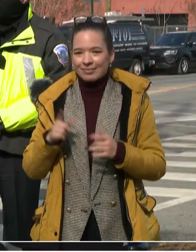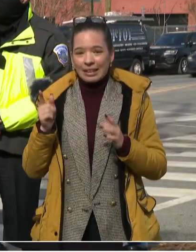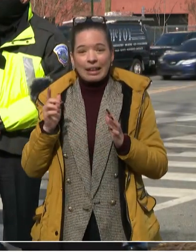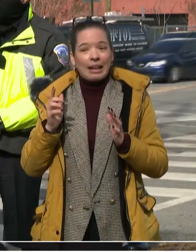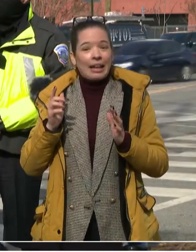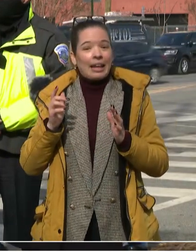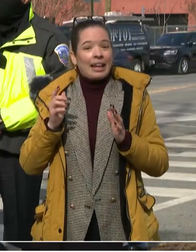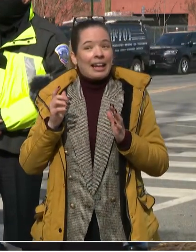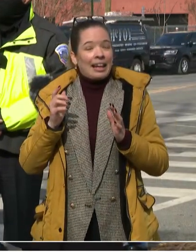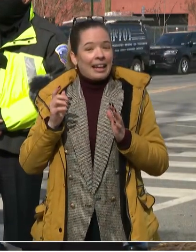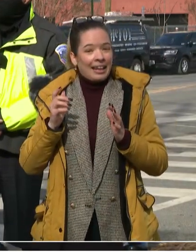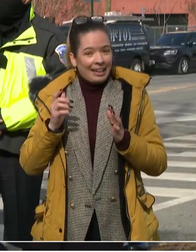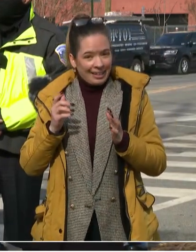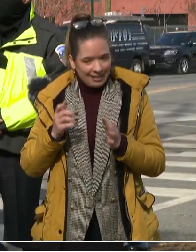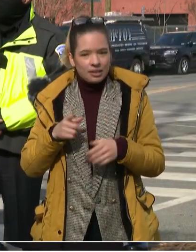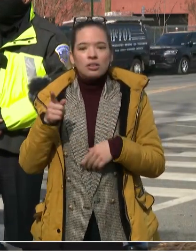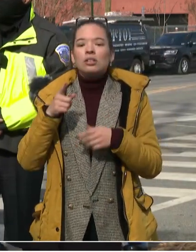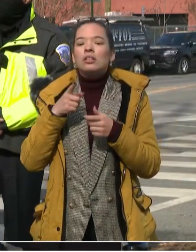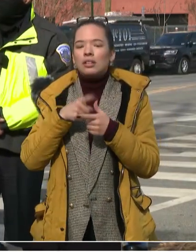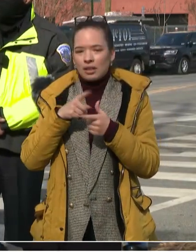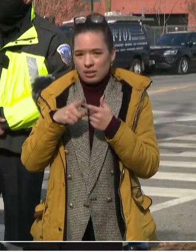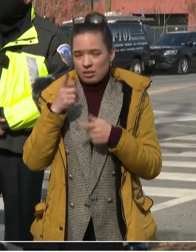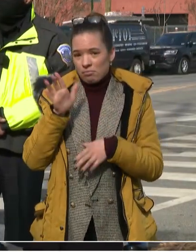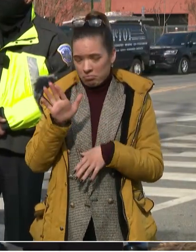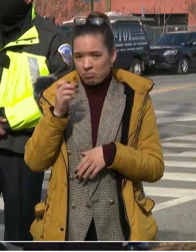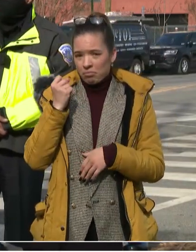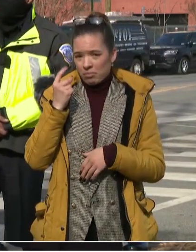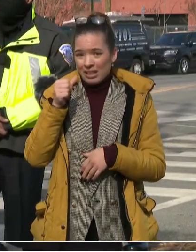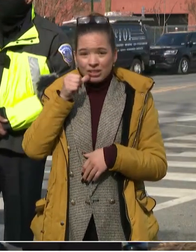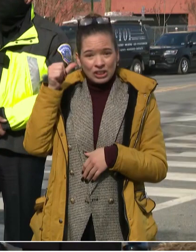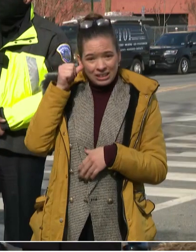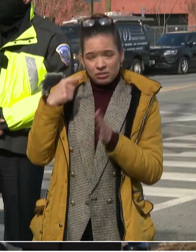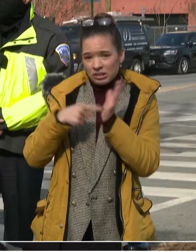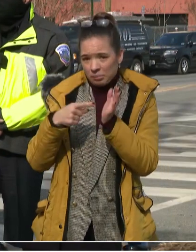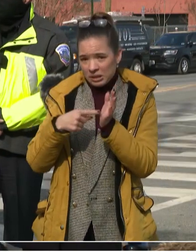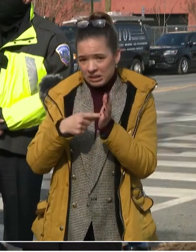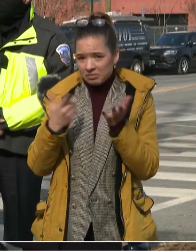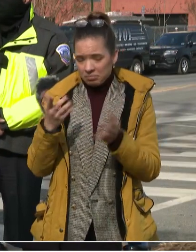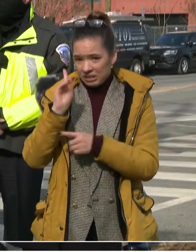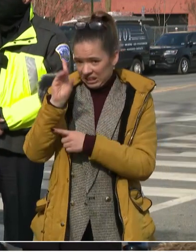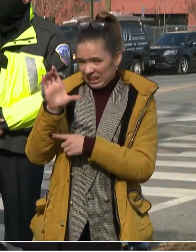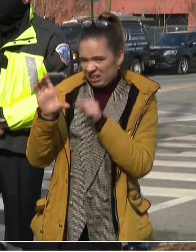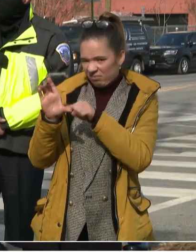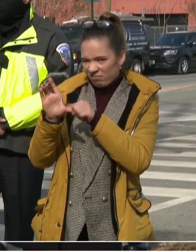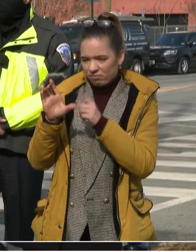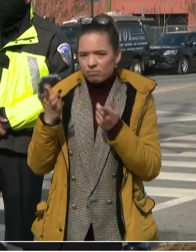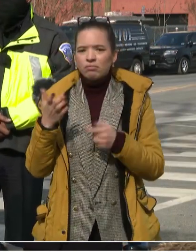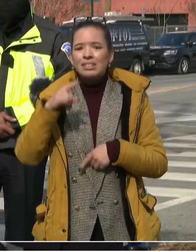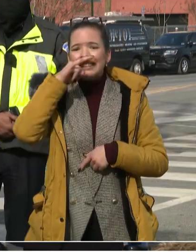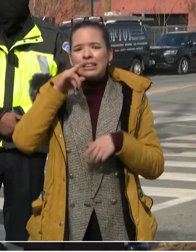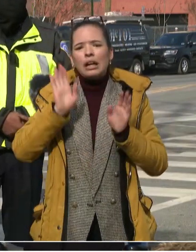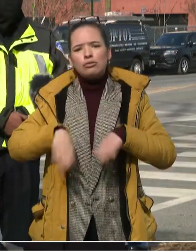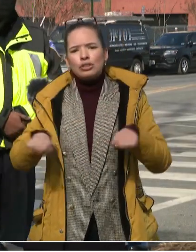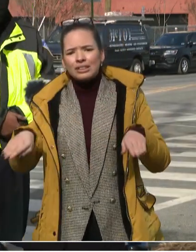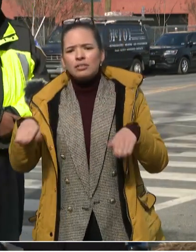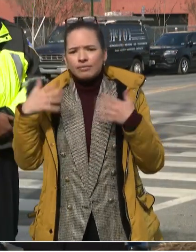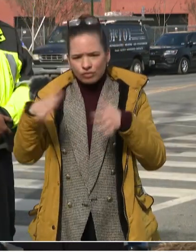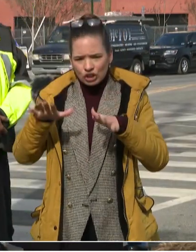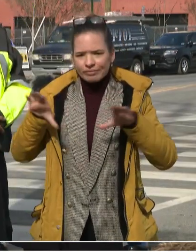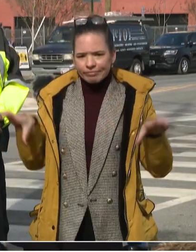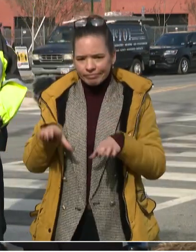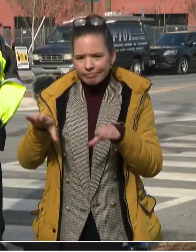this yesterday, I look at, for example, in D.C., here's one of my kids that committed a carjacking in